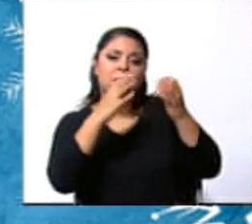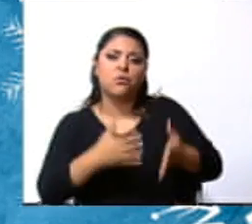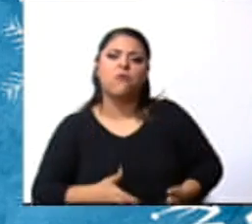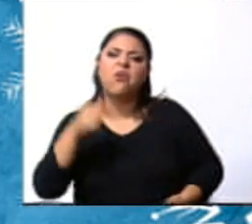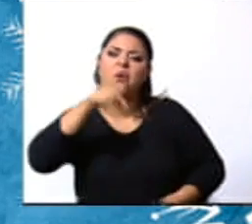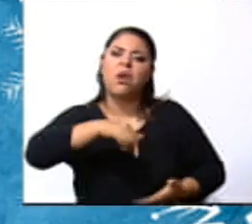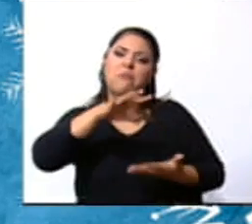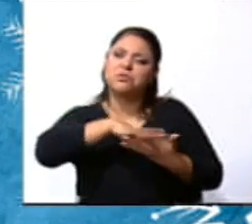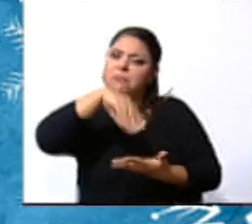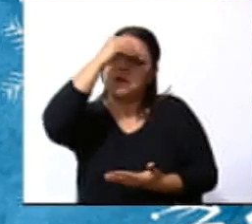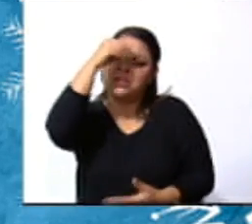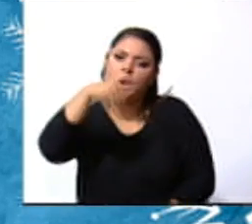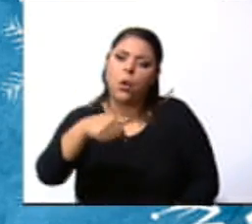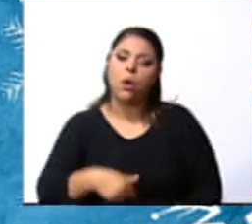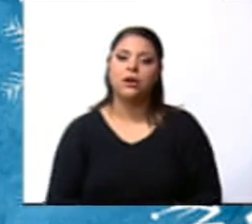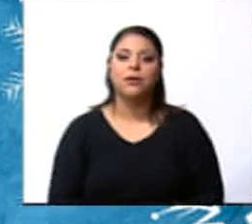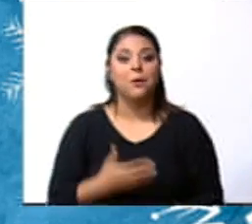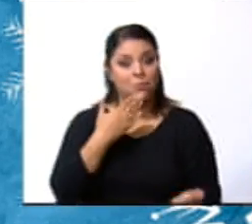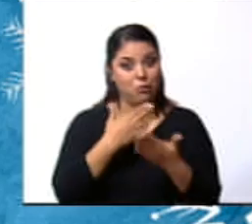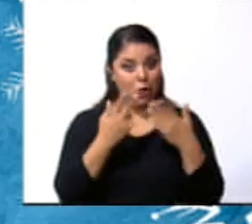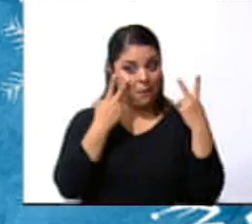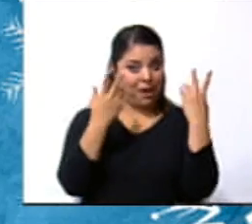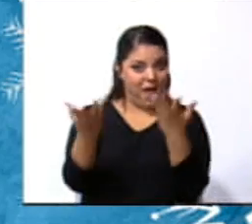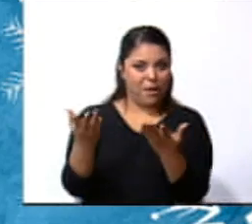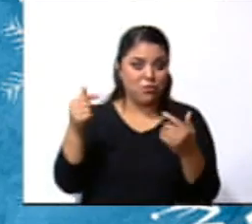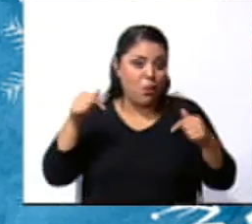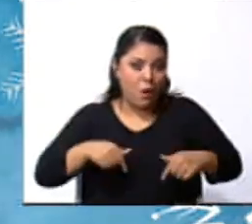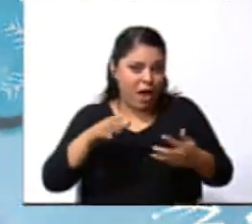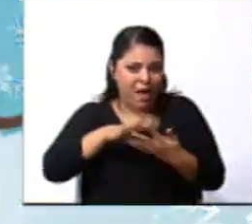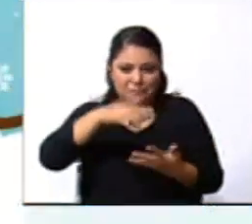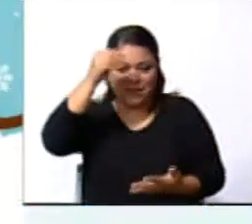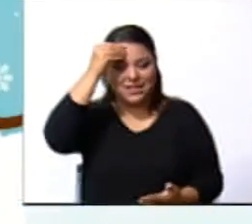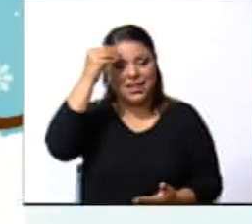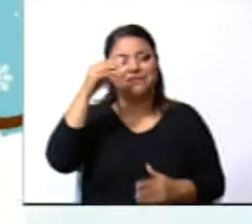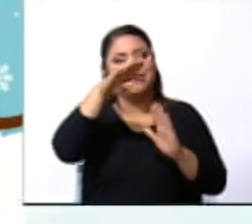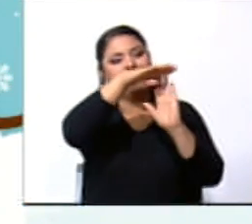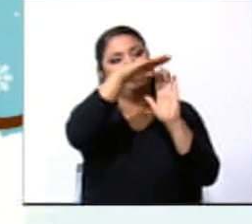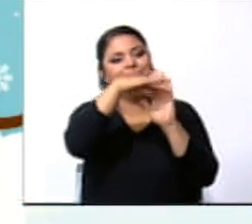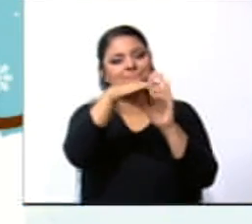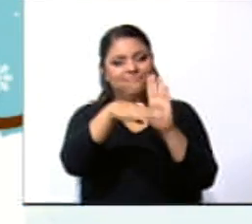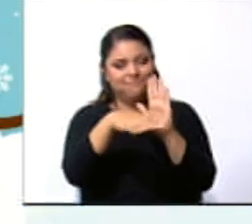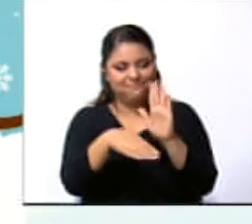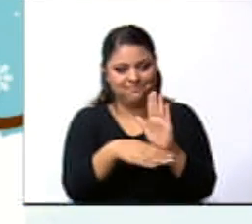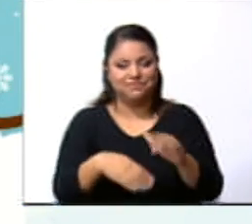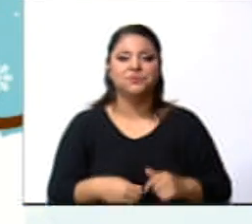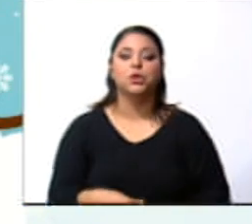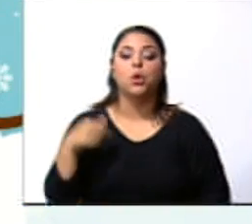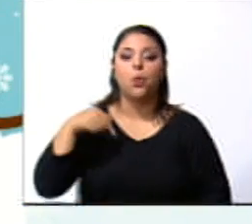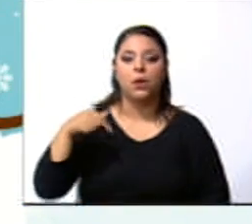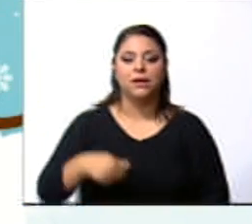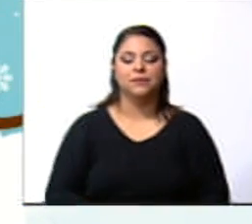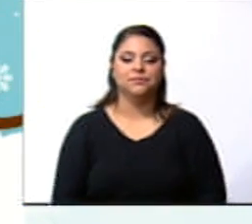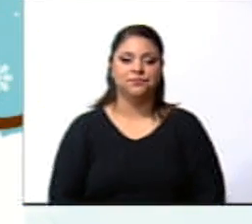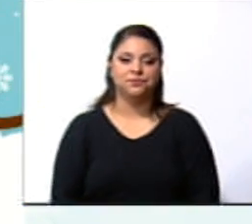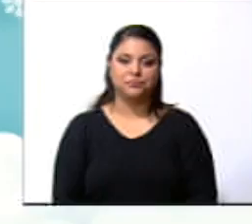learn today? Let's see what we are going to learn today. Let's see our lesson goals for today.